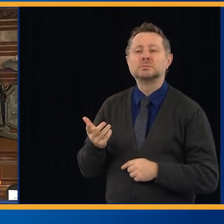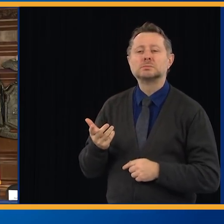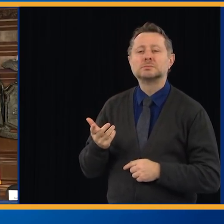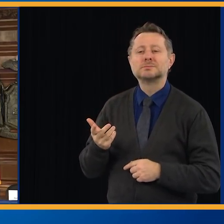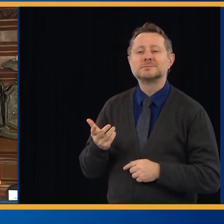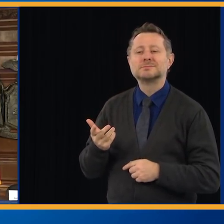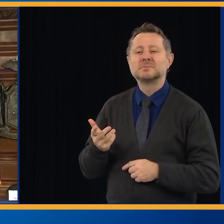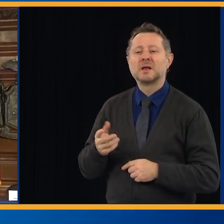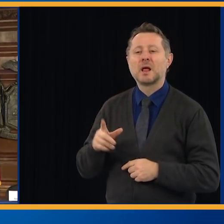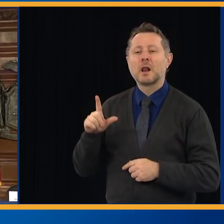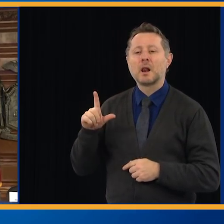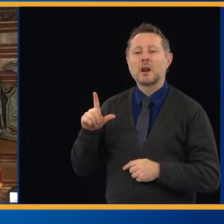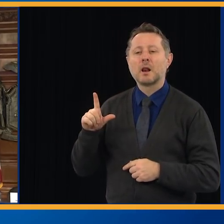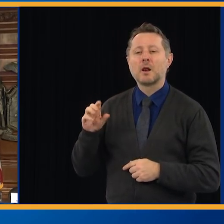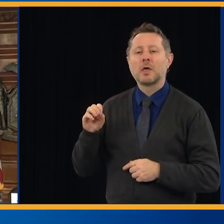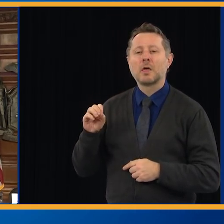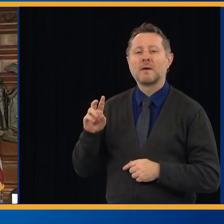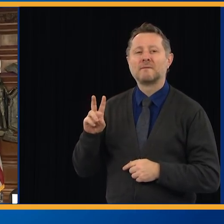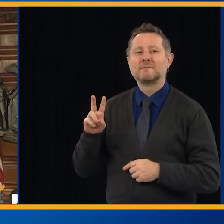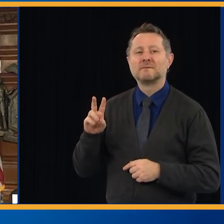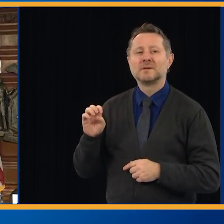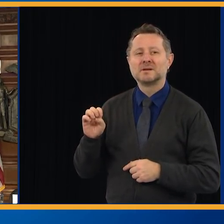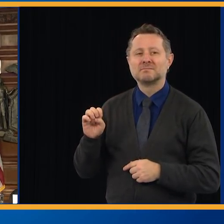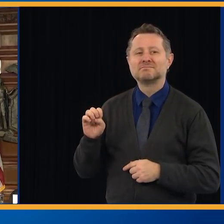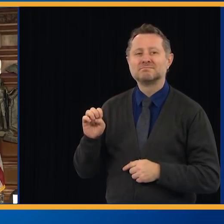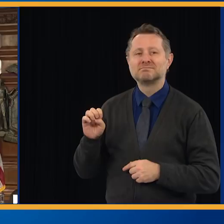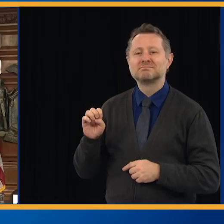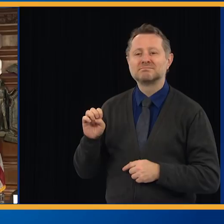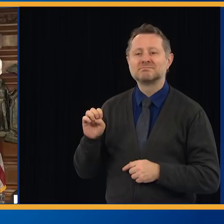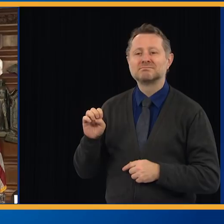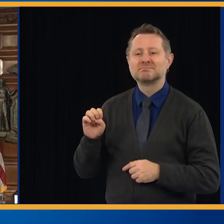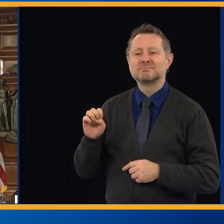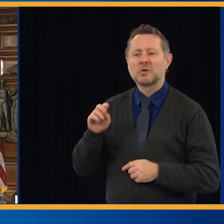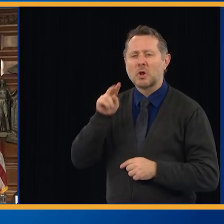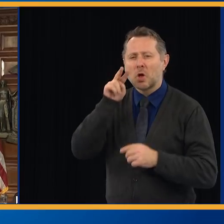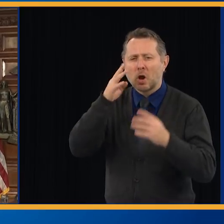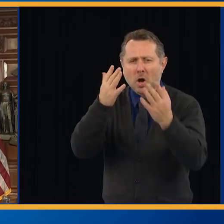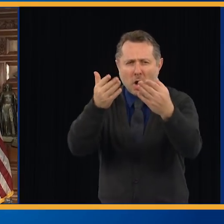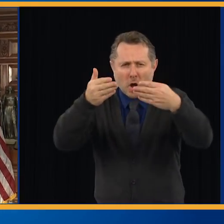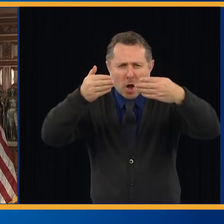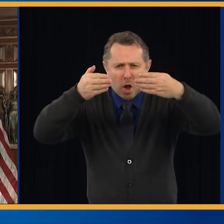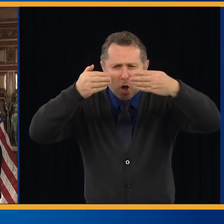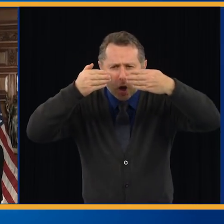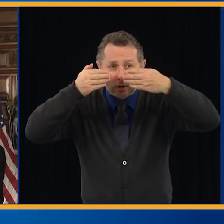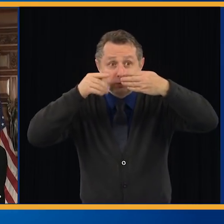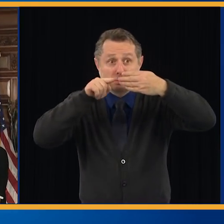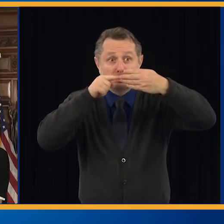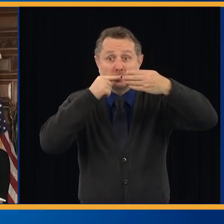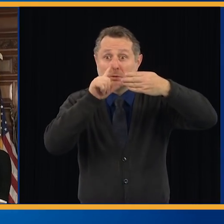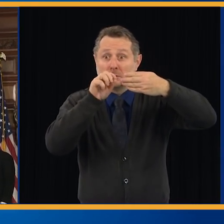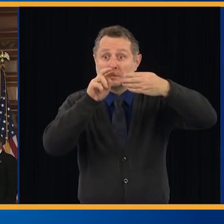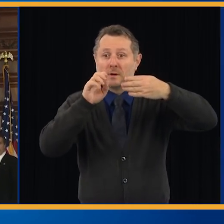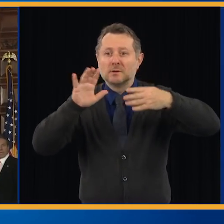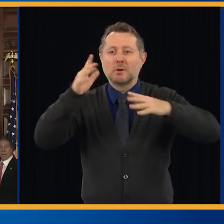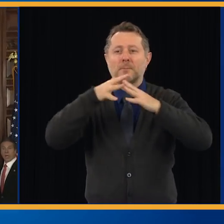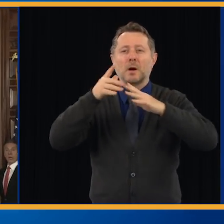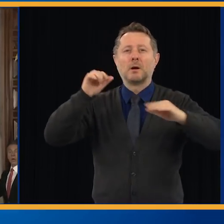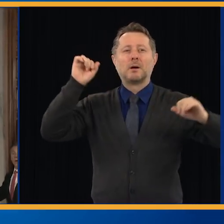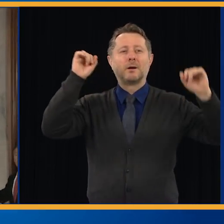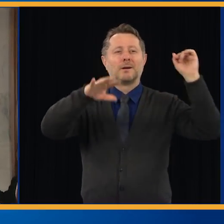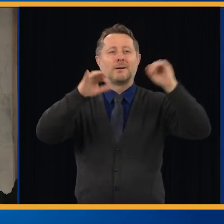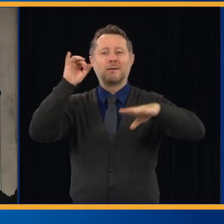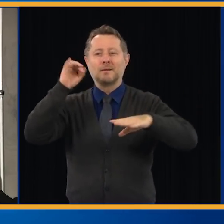love. That's what it spells. You have to look carefully, but that's what the American people are saying.